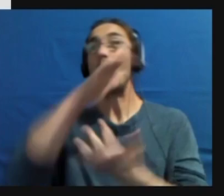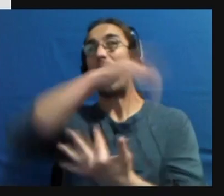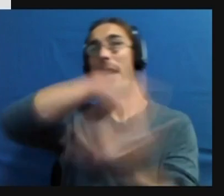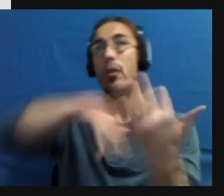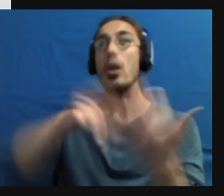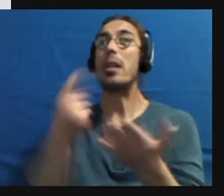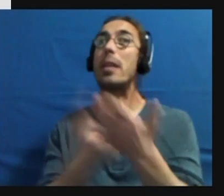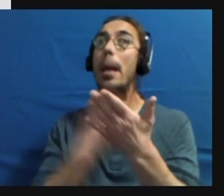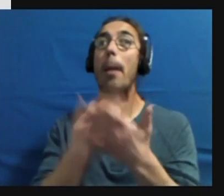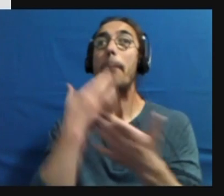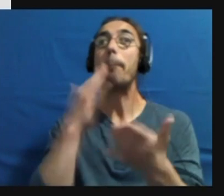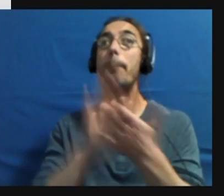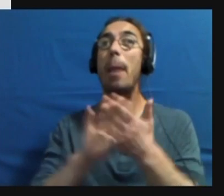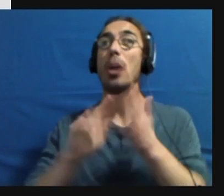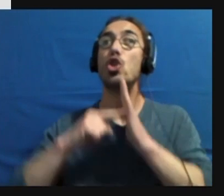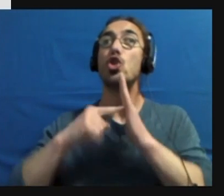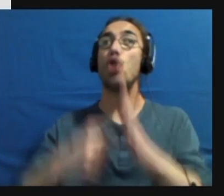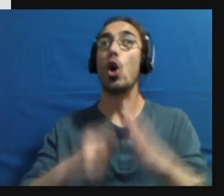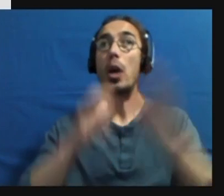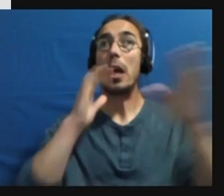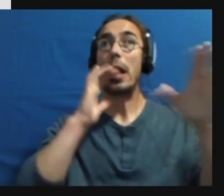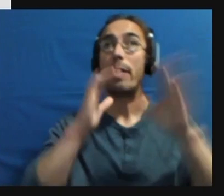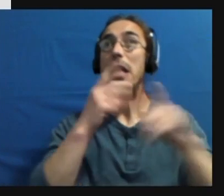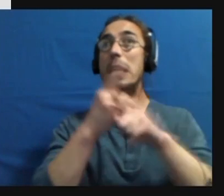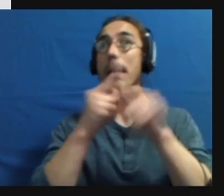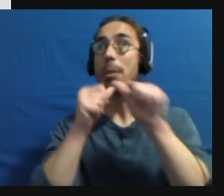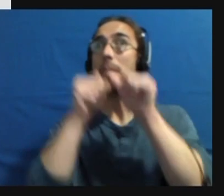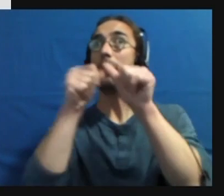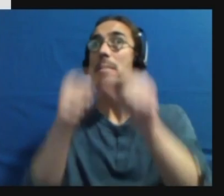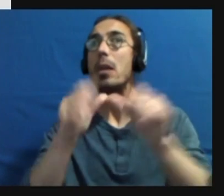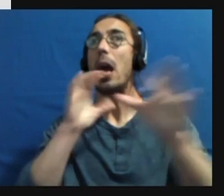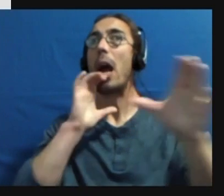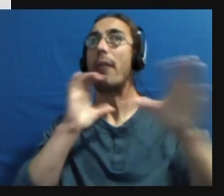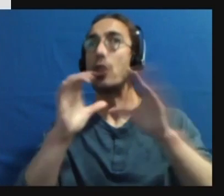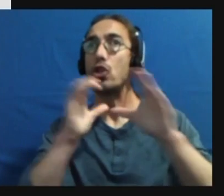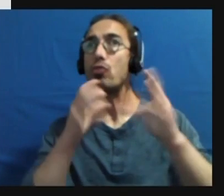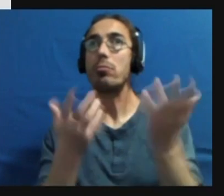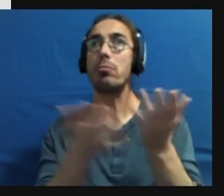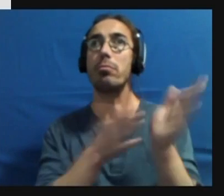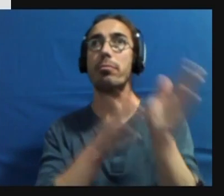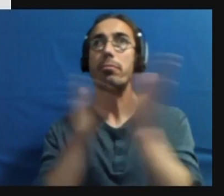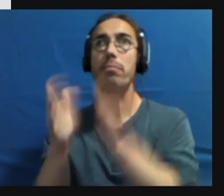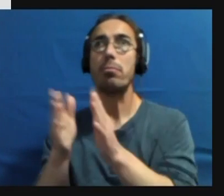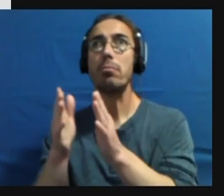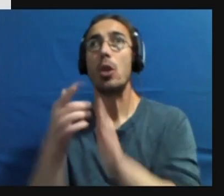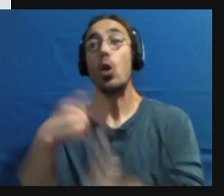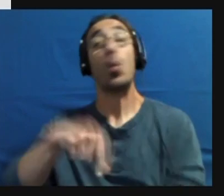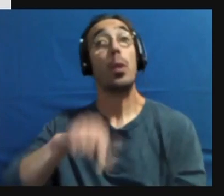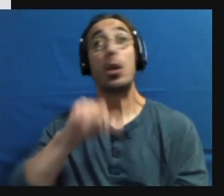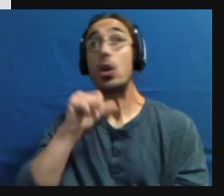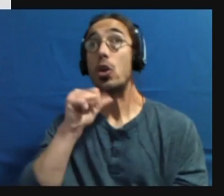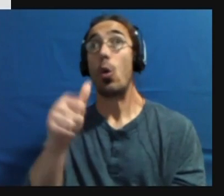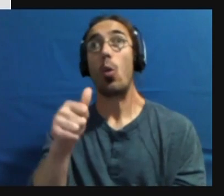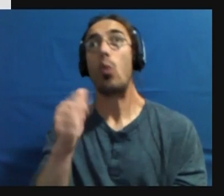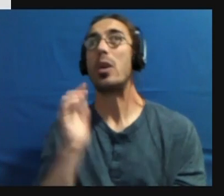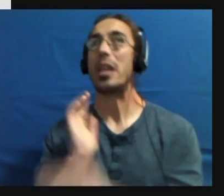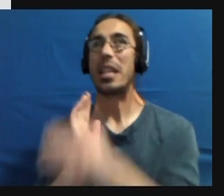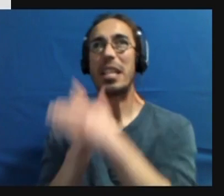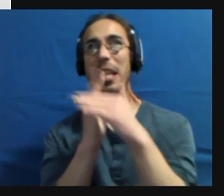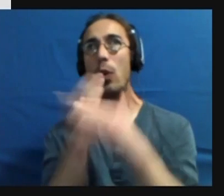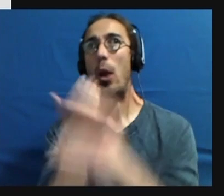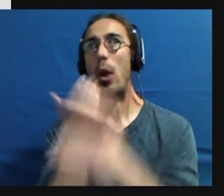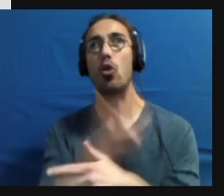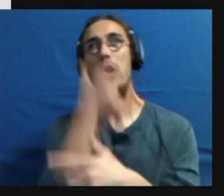at starting conversations, keeping conversations going. We don't share our